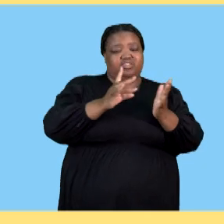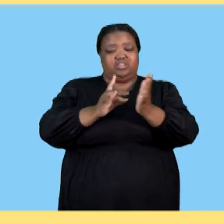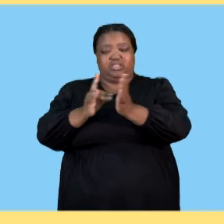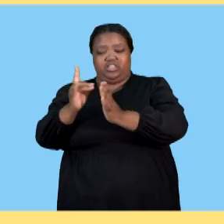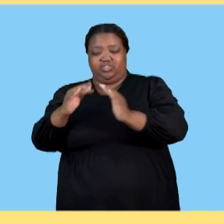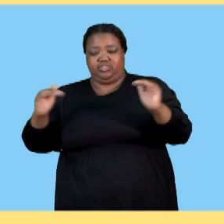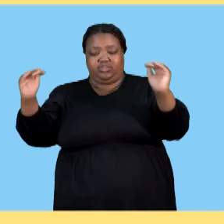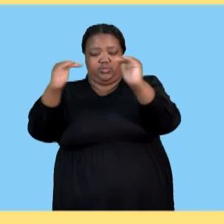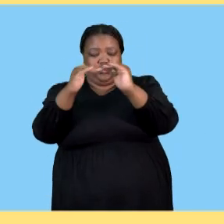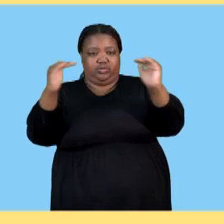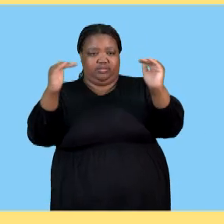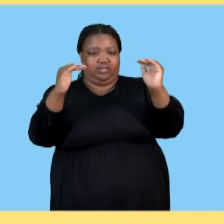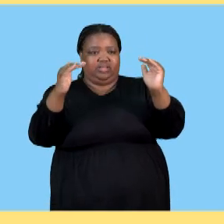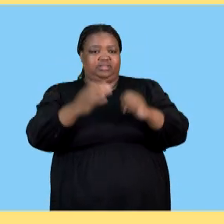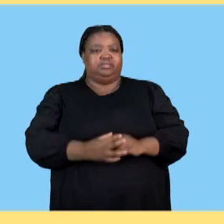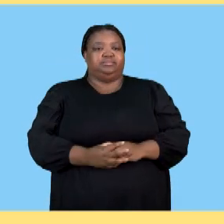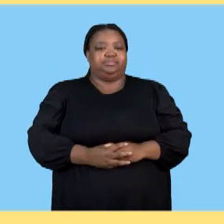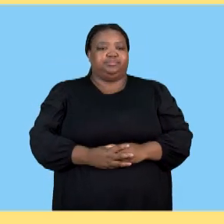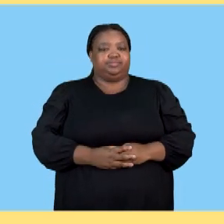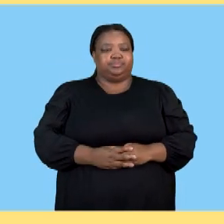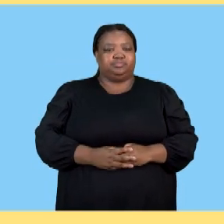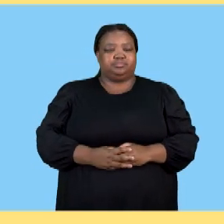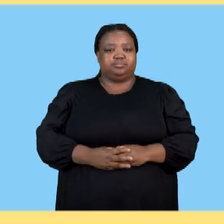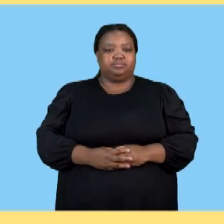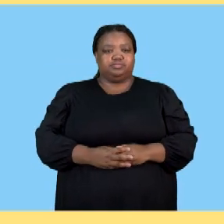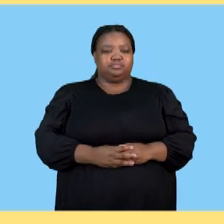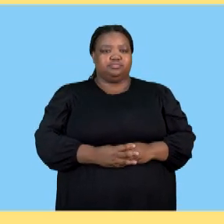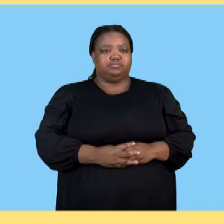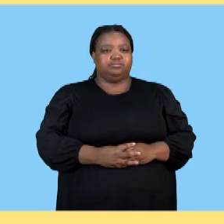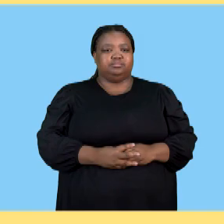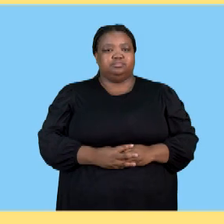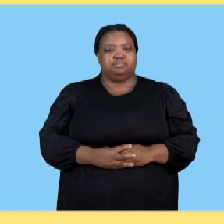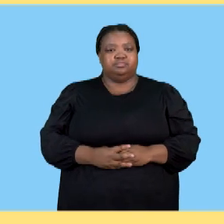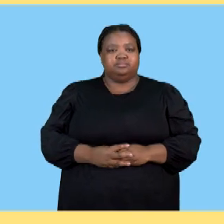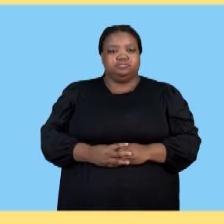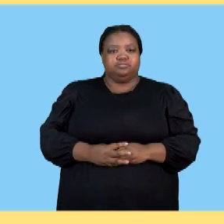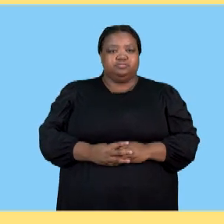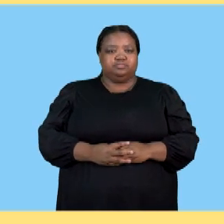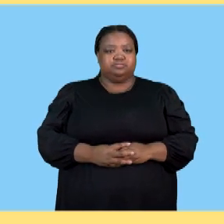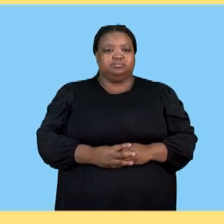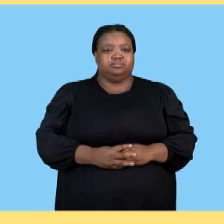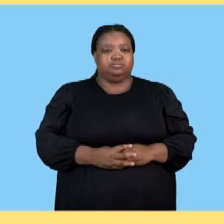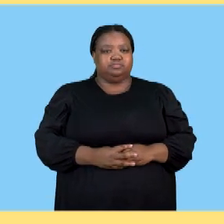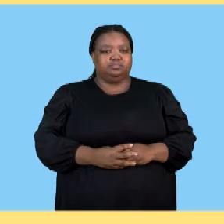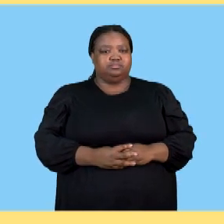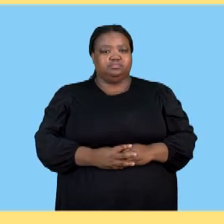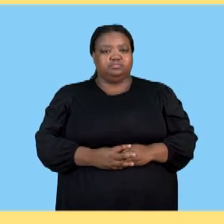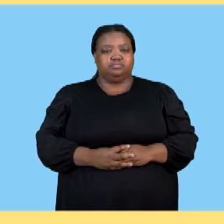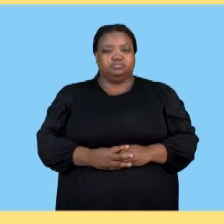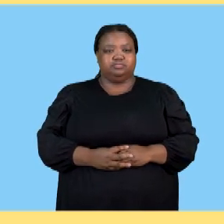equivalents, which is the last one then. Cash and cash